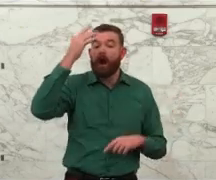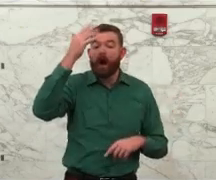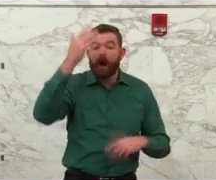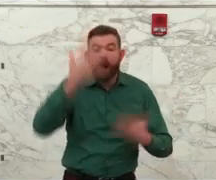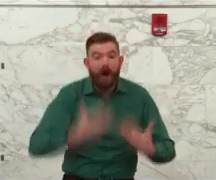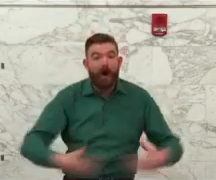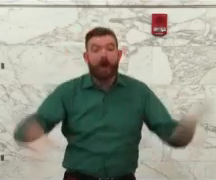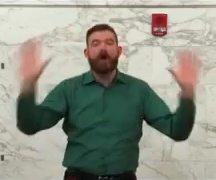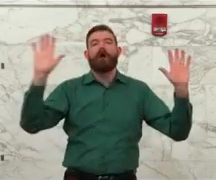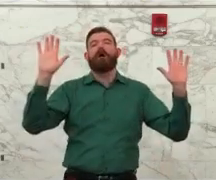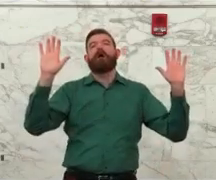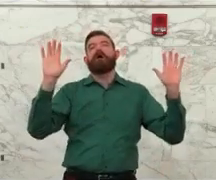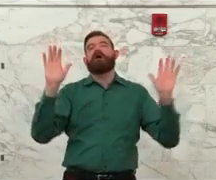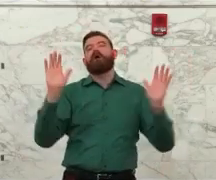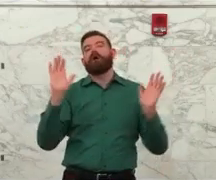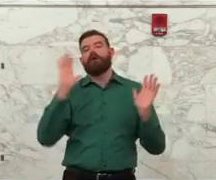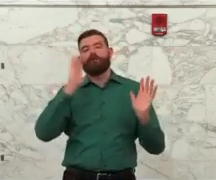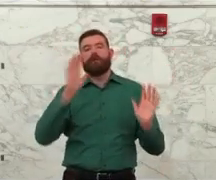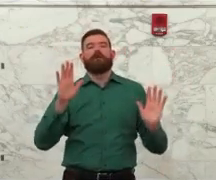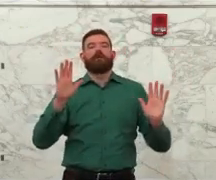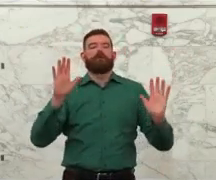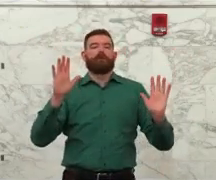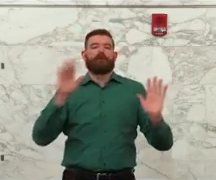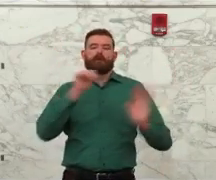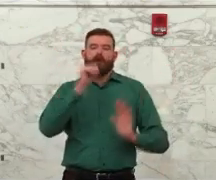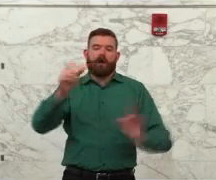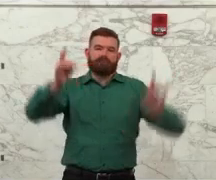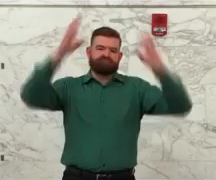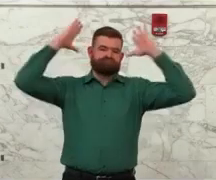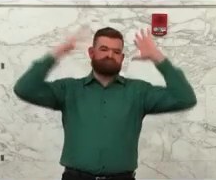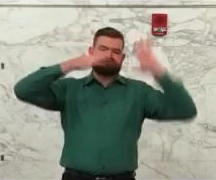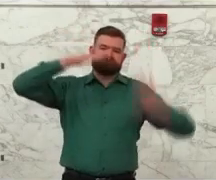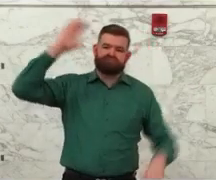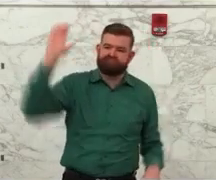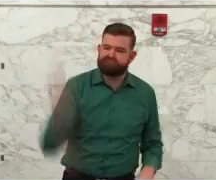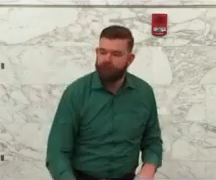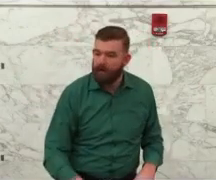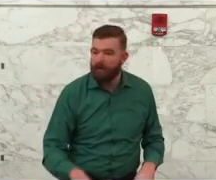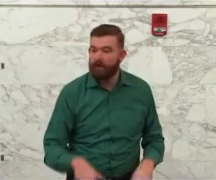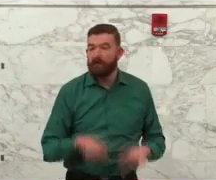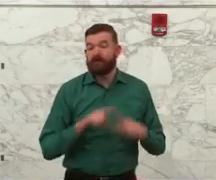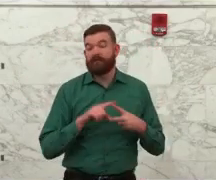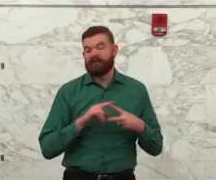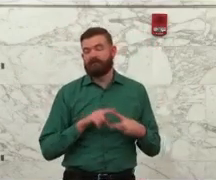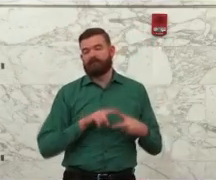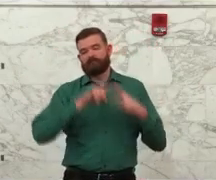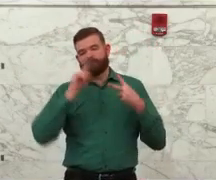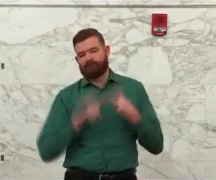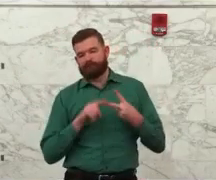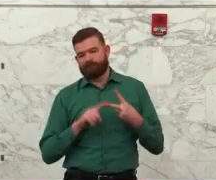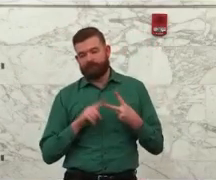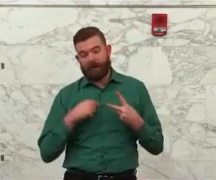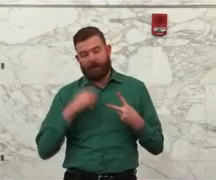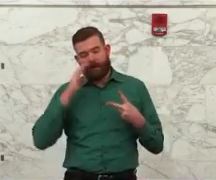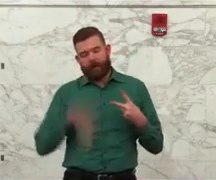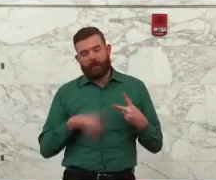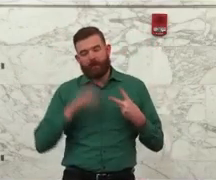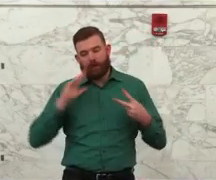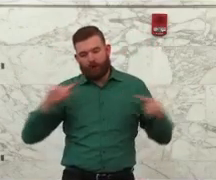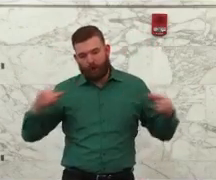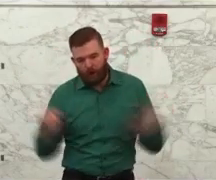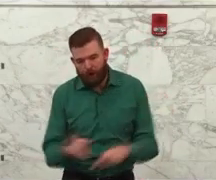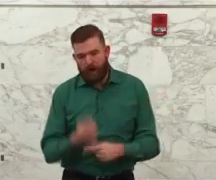And because we've taken that set of choices, while the economic pain is significant now, we will save many